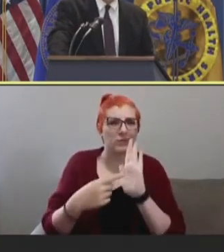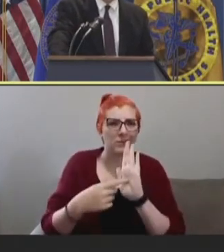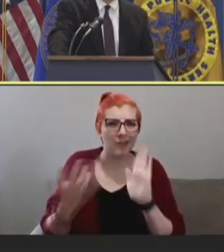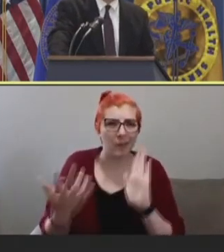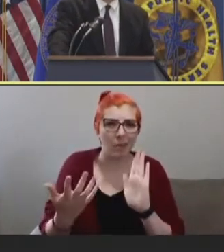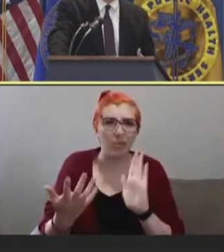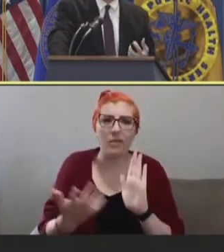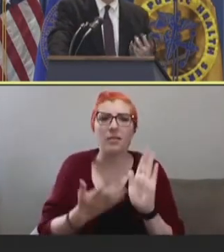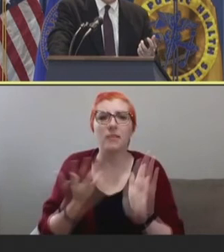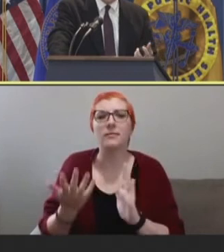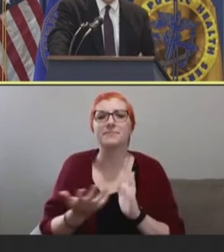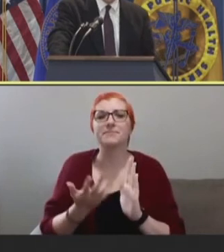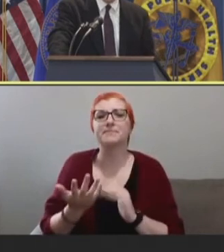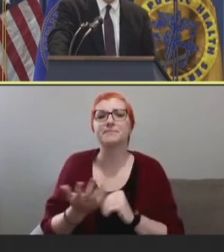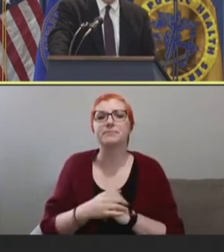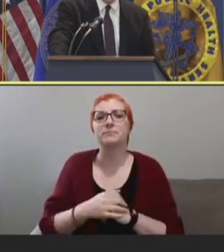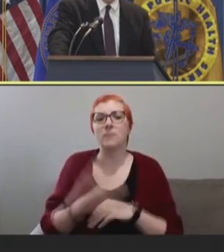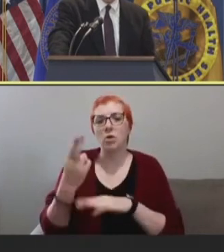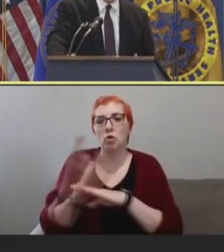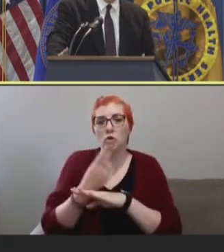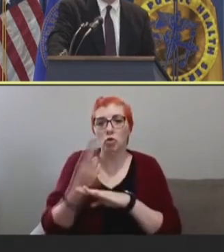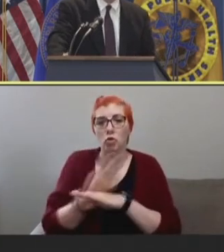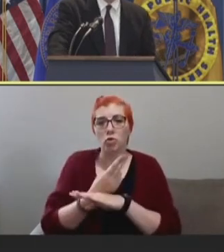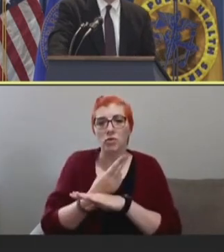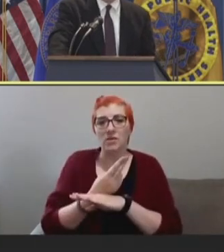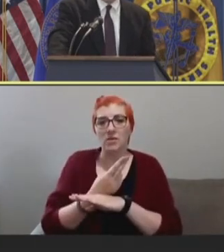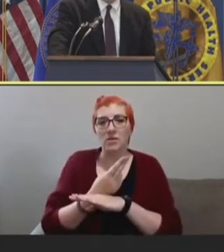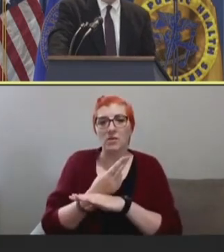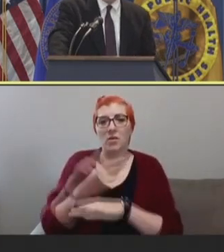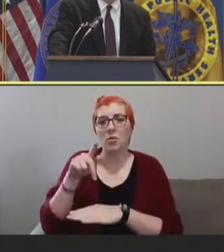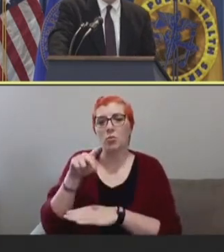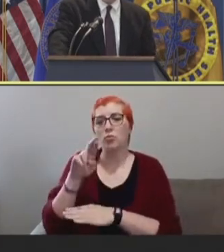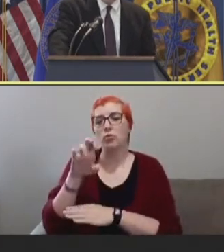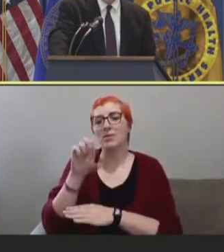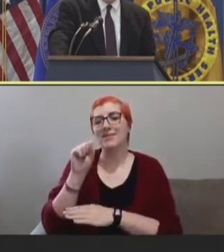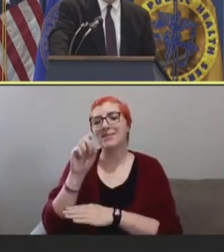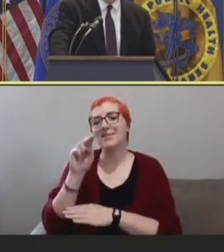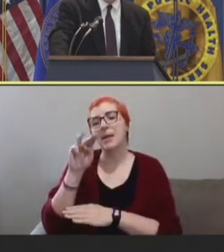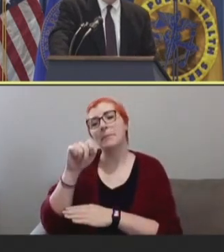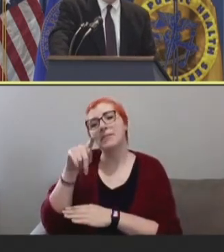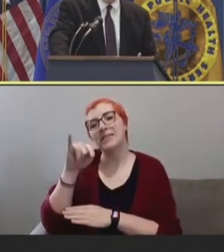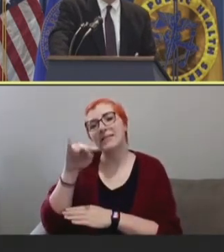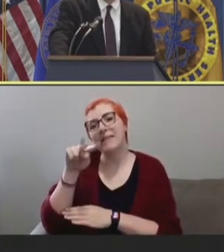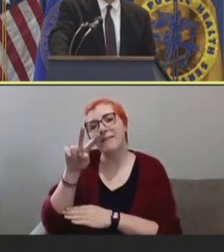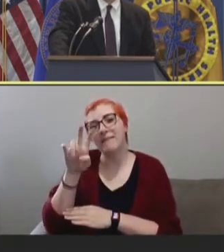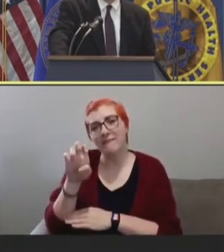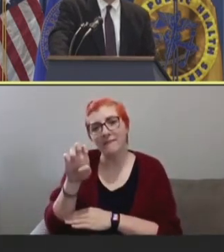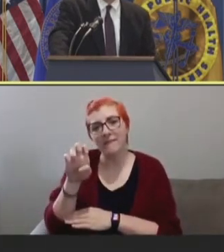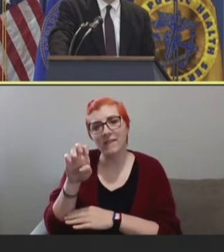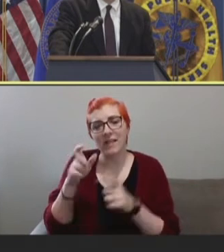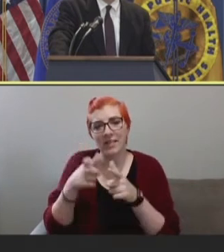example, is the use of presumptive announcement style language rather than